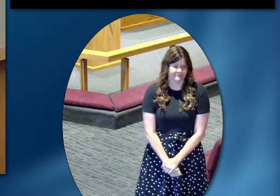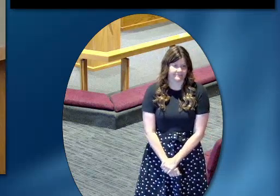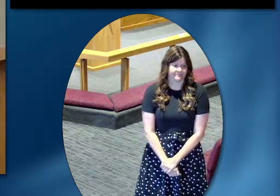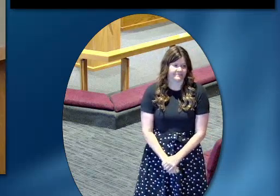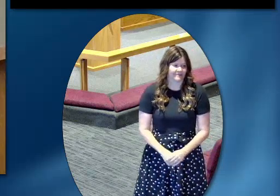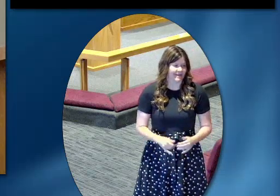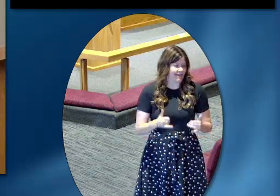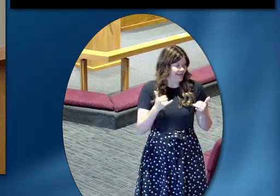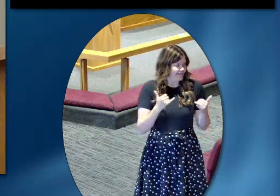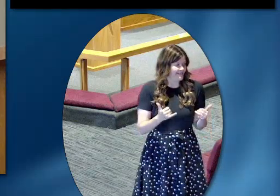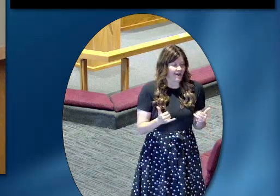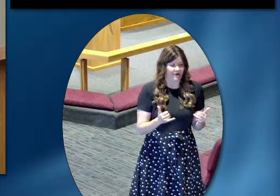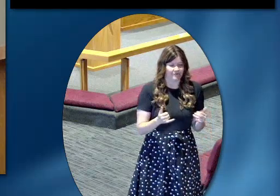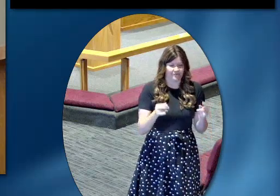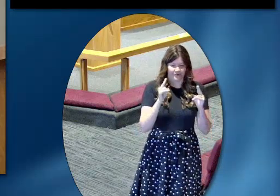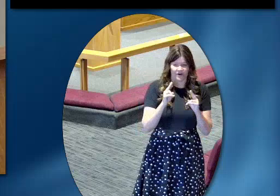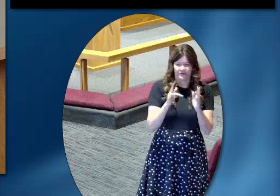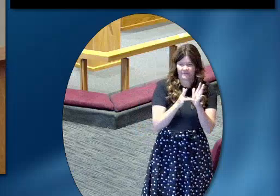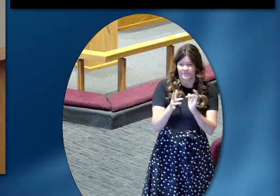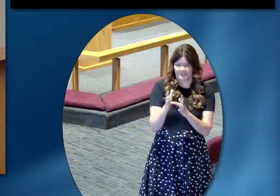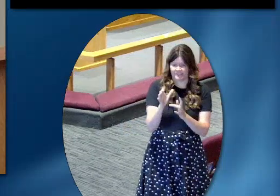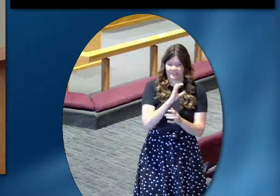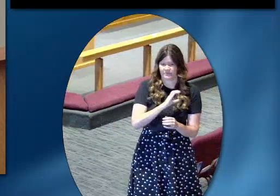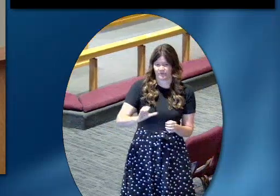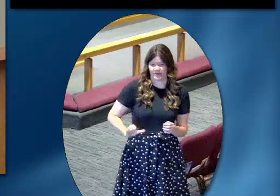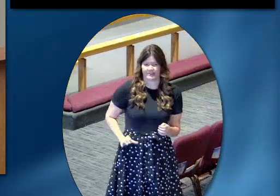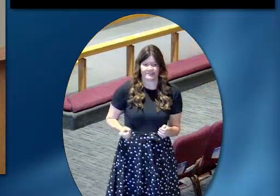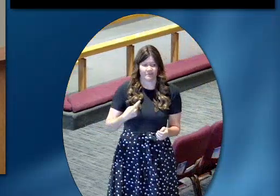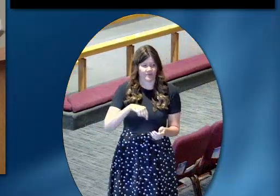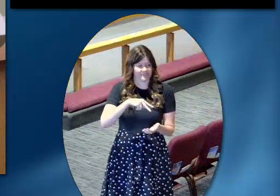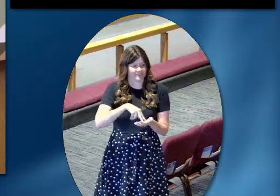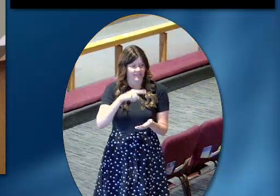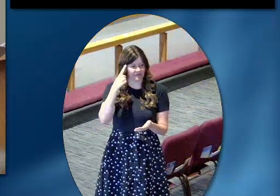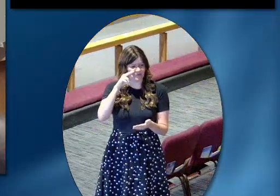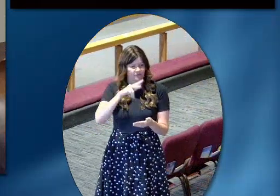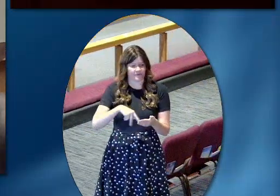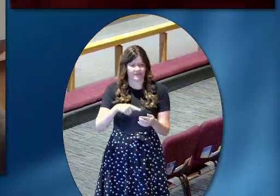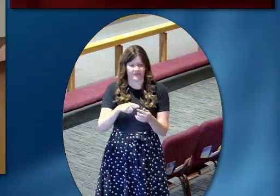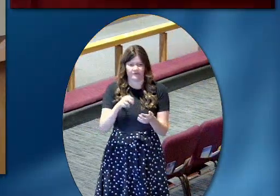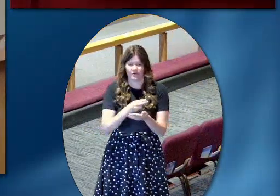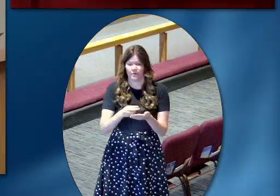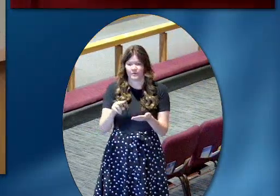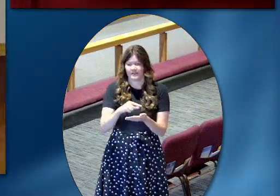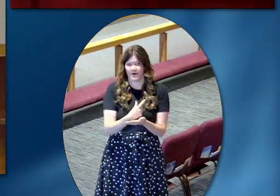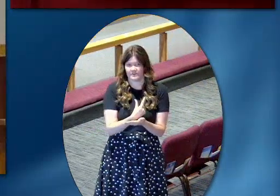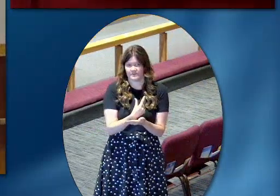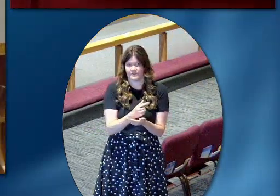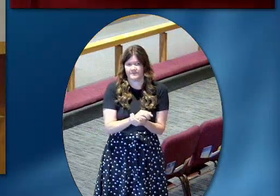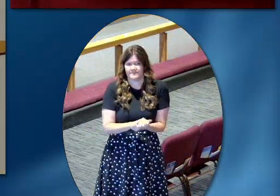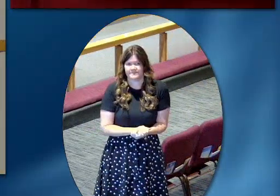And now, out of honor for Jesus, who is the Christ, we rise for the reading of the gospel.